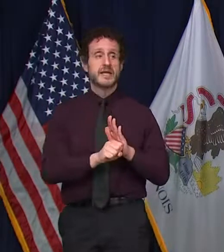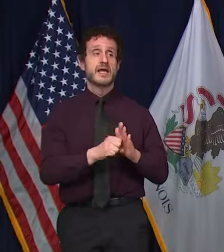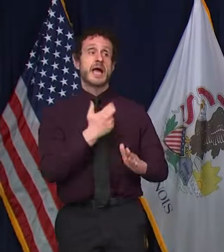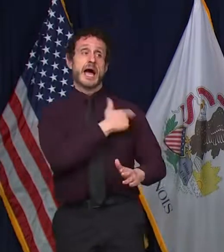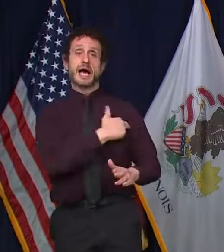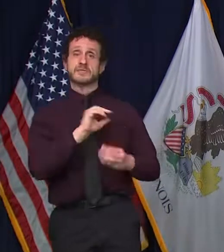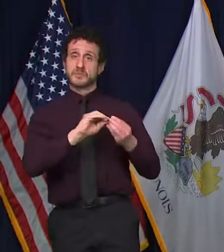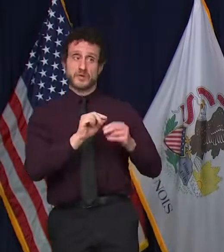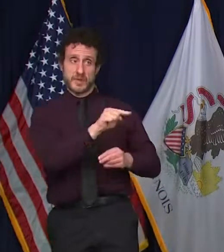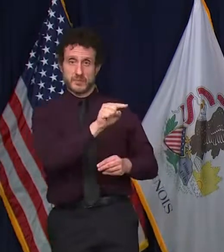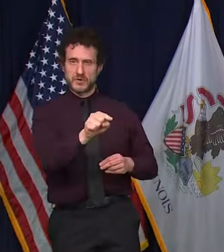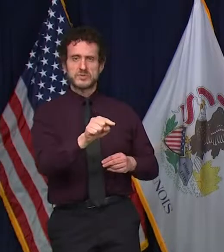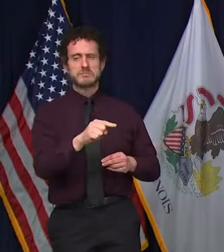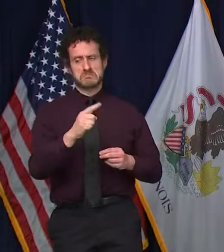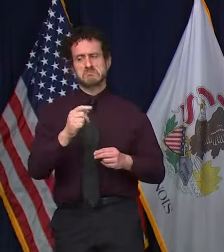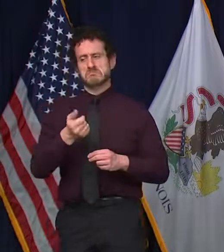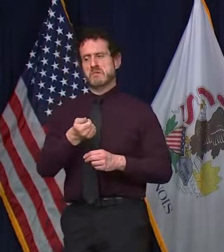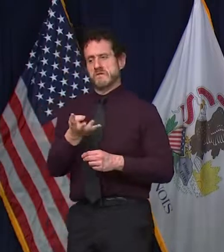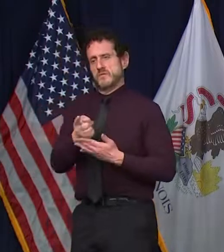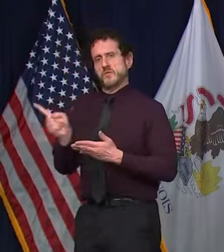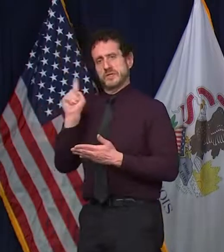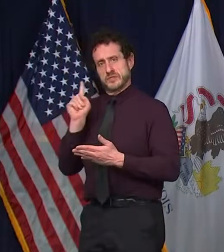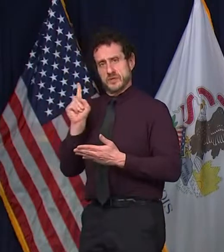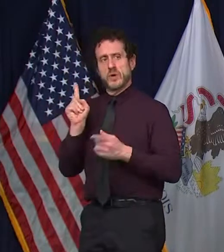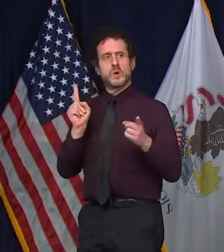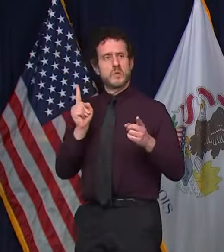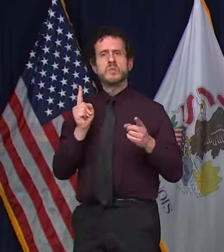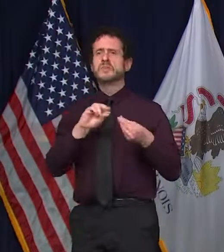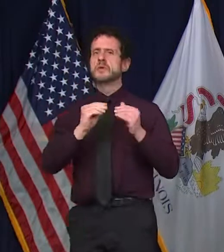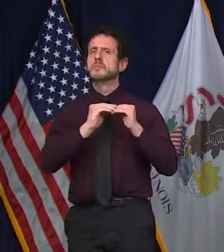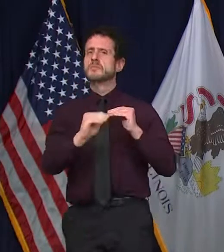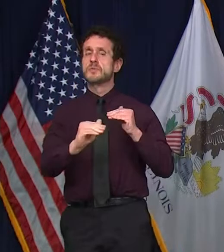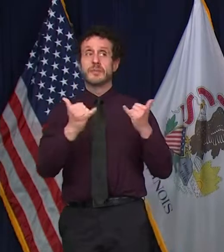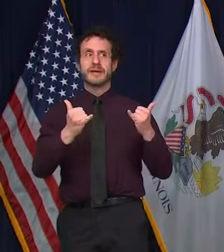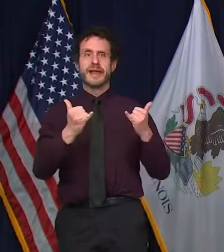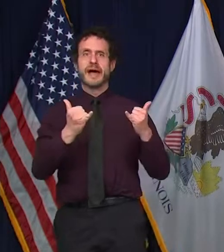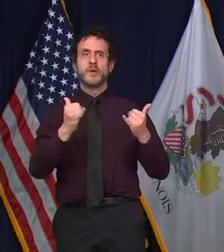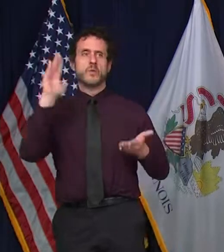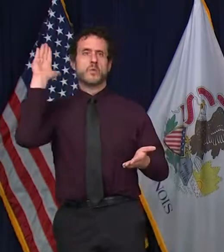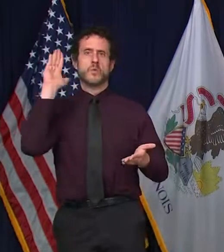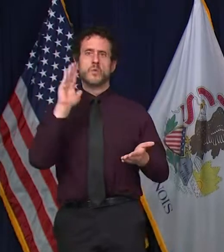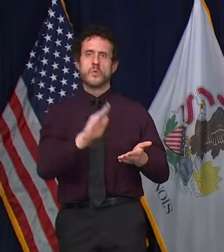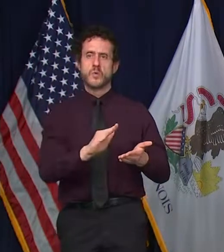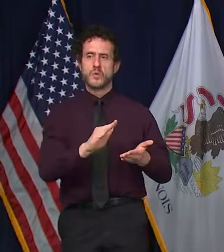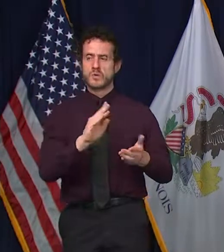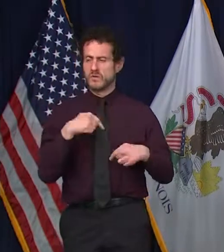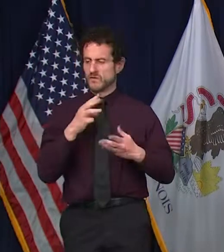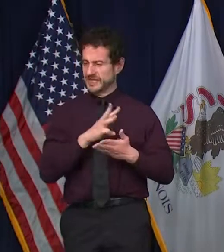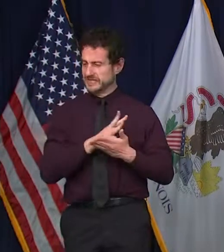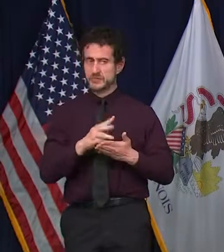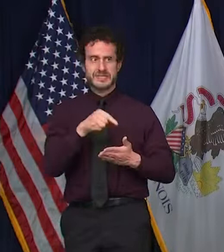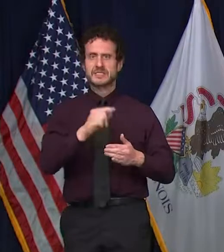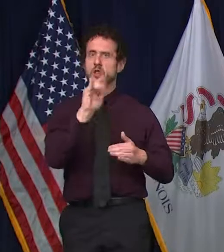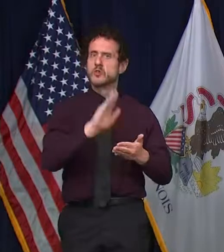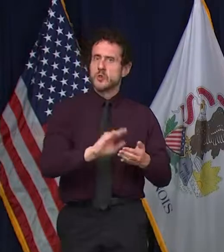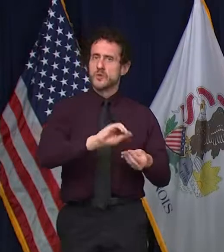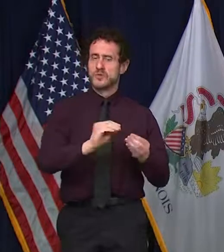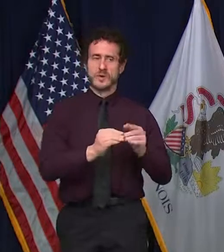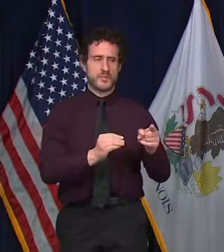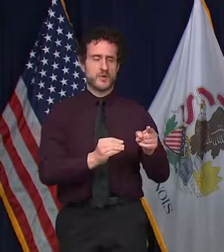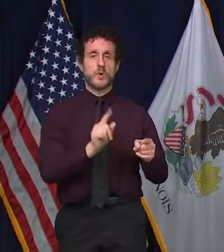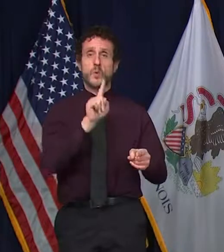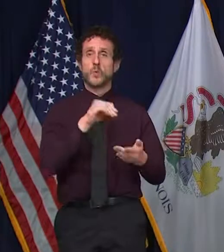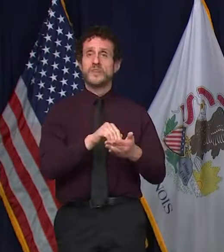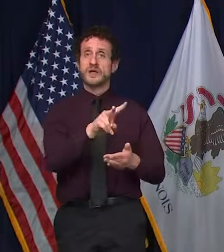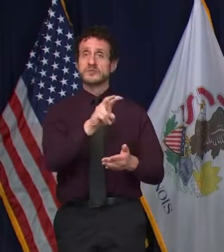holding steady a couple of weeks ago, have now dropped to a 6-week low, with nearly 1,200 fewer beds